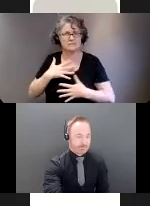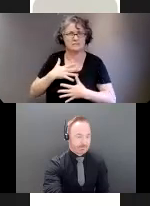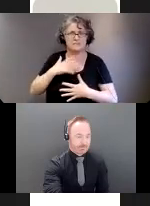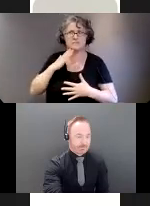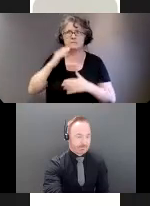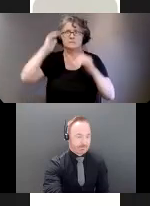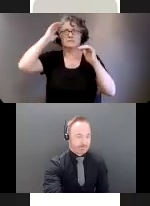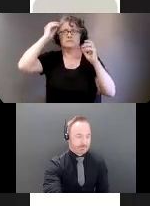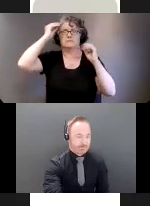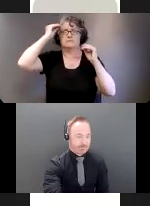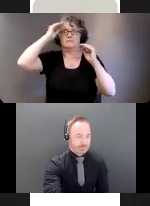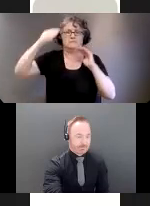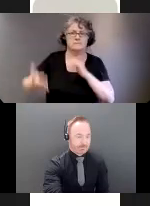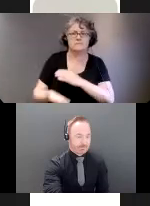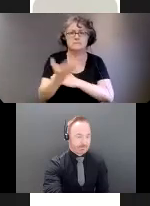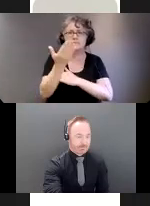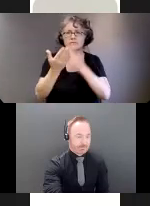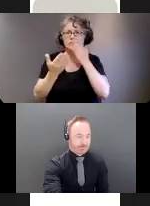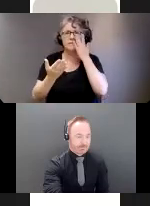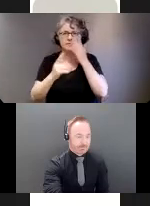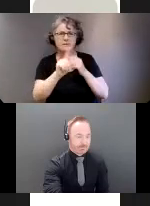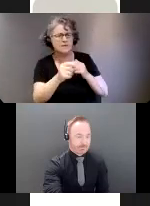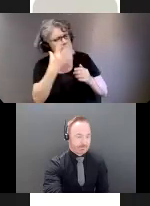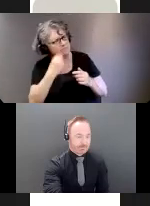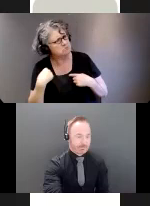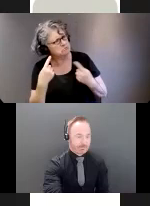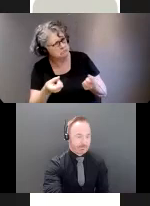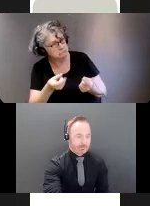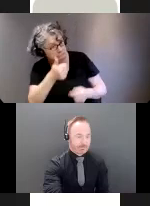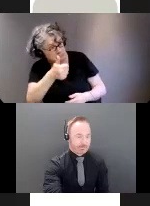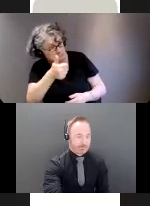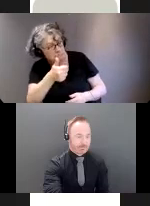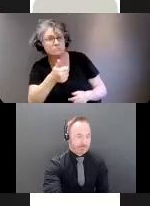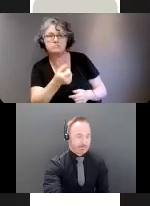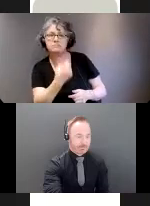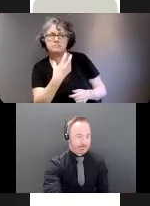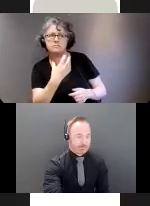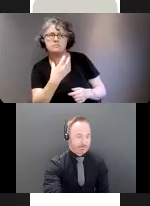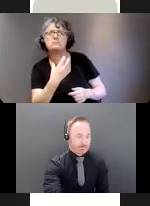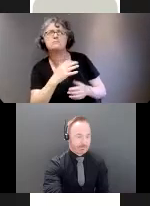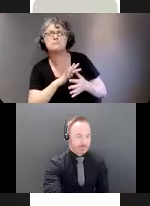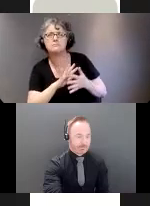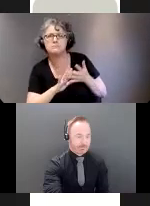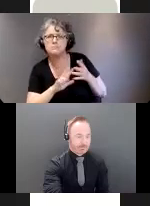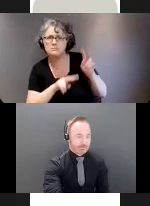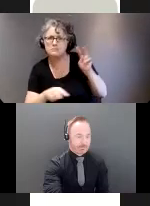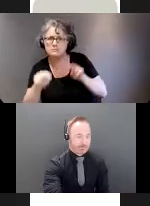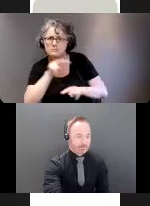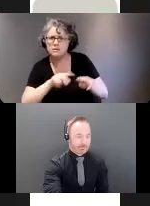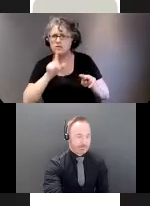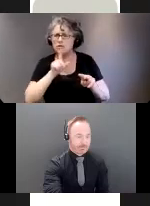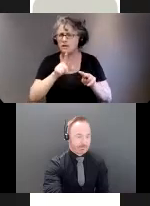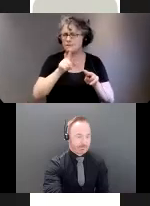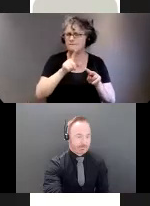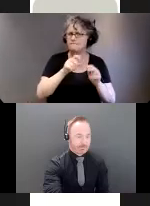those pieces around how have you been sleeping, I think can lead us to really, really great,